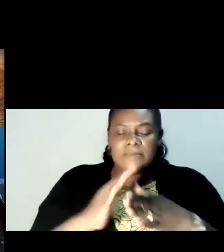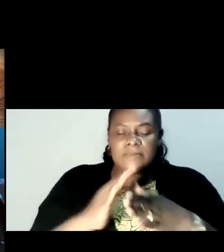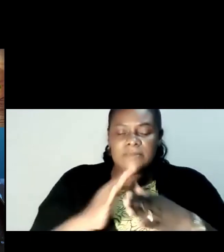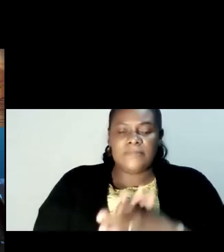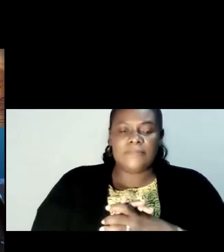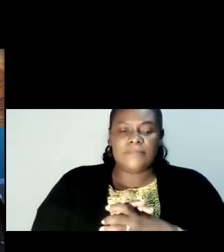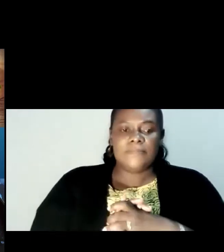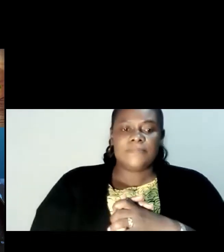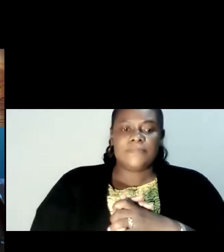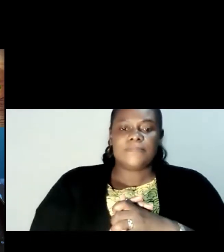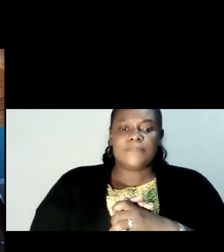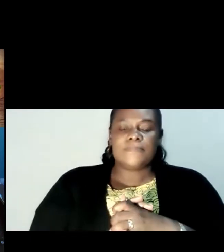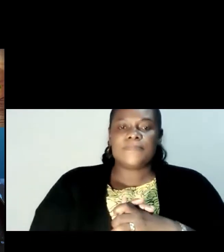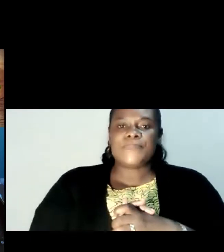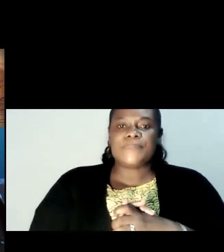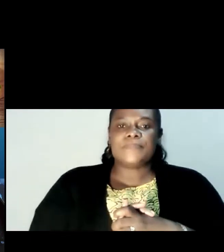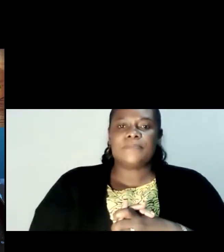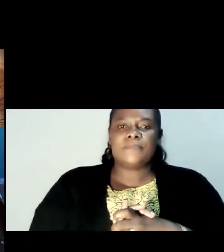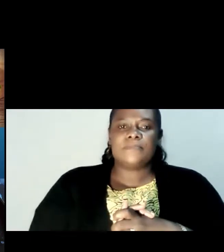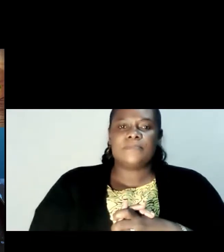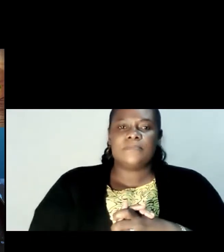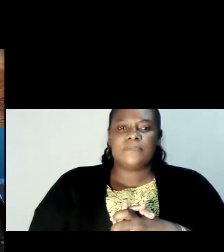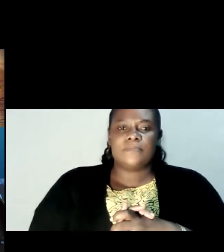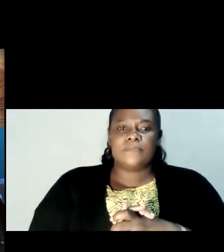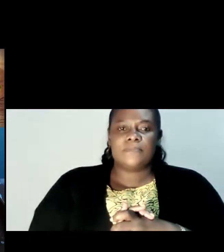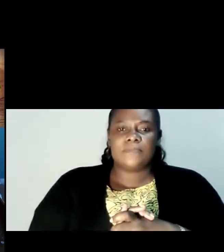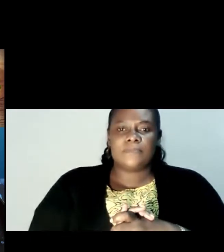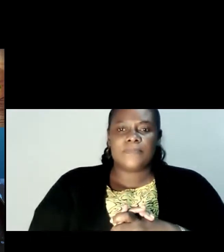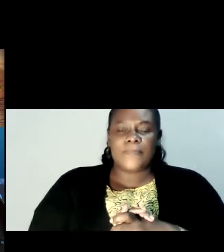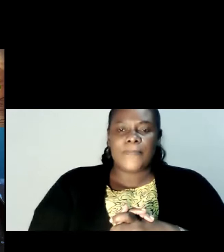just for the translator.